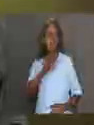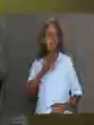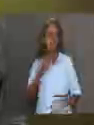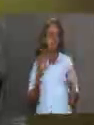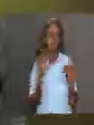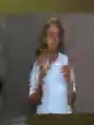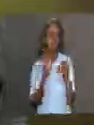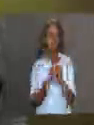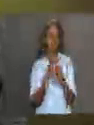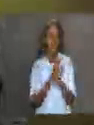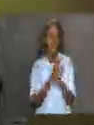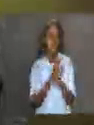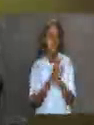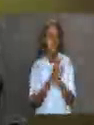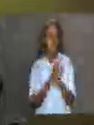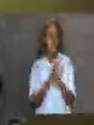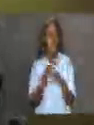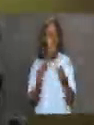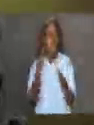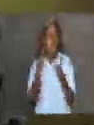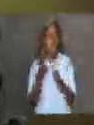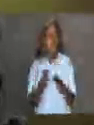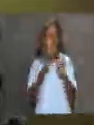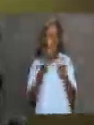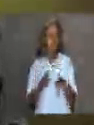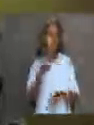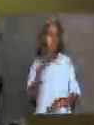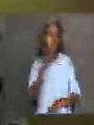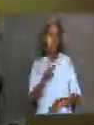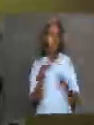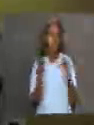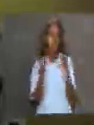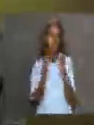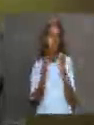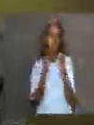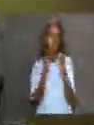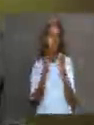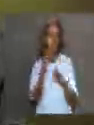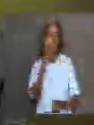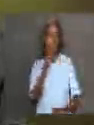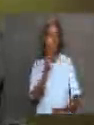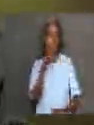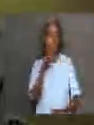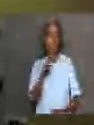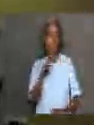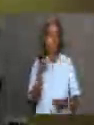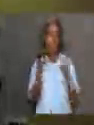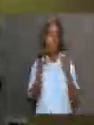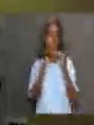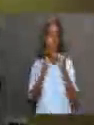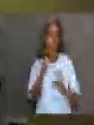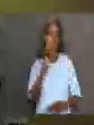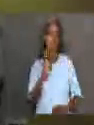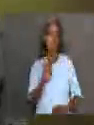takes the form of f of x equals ax plus